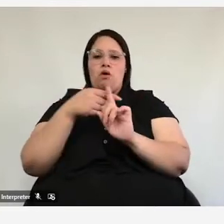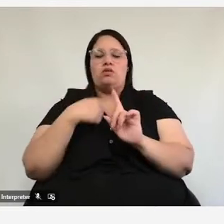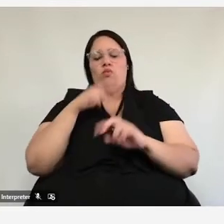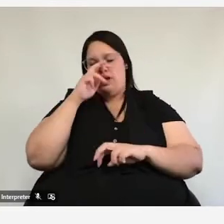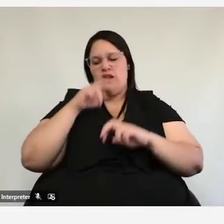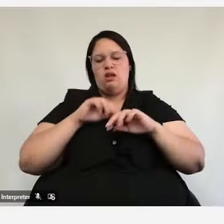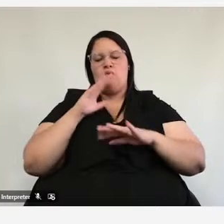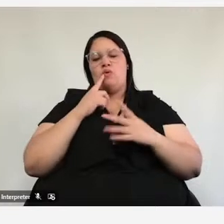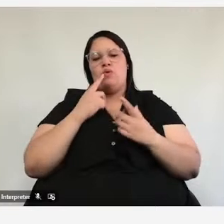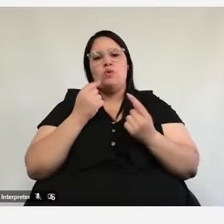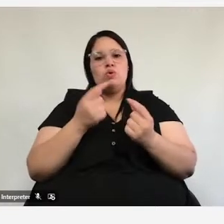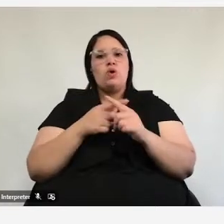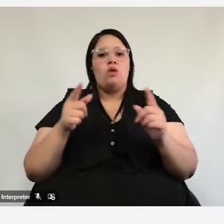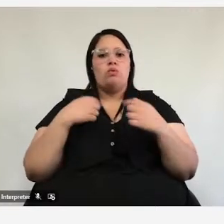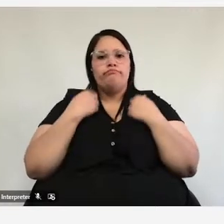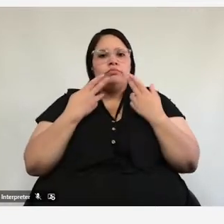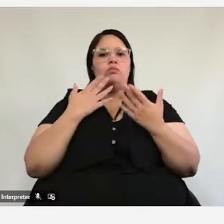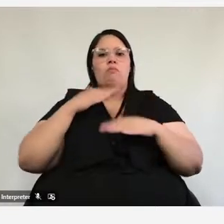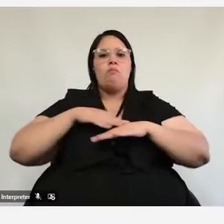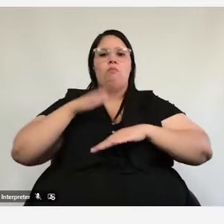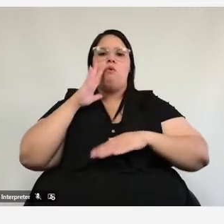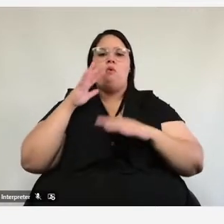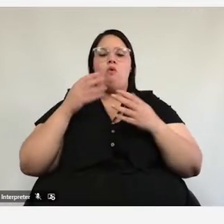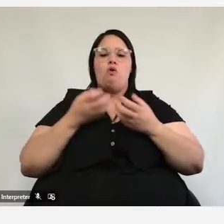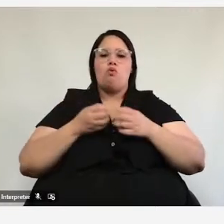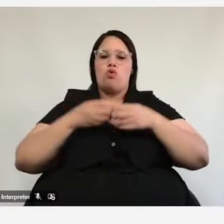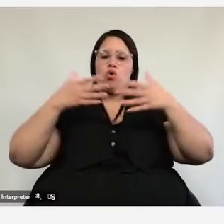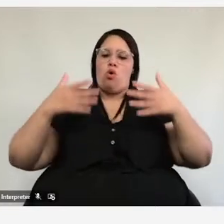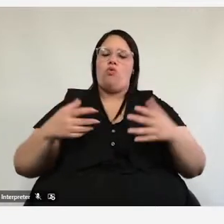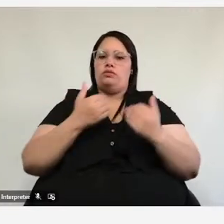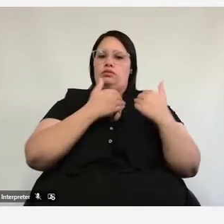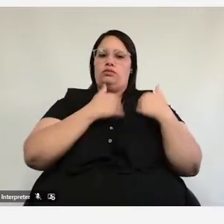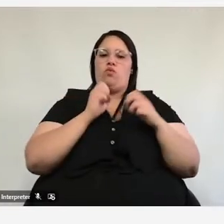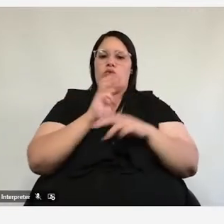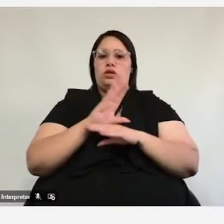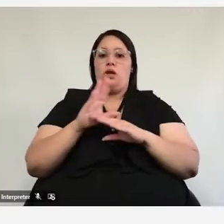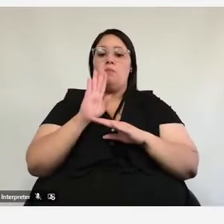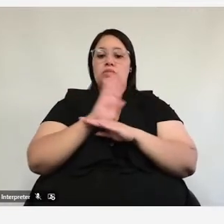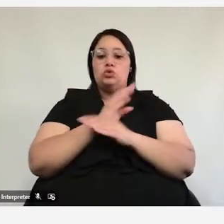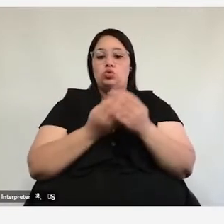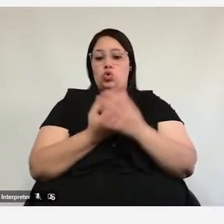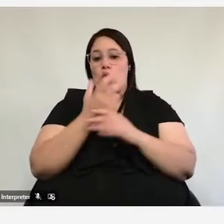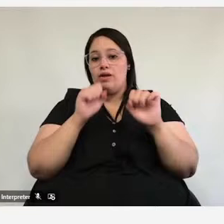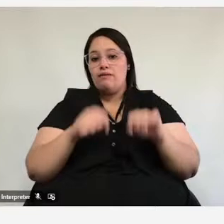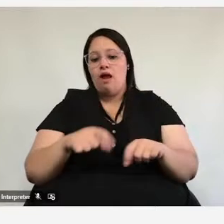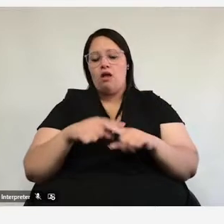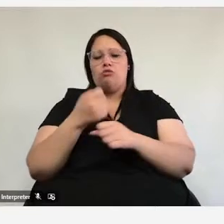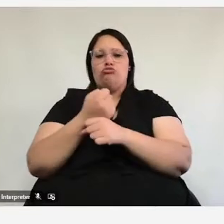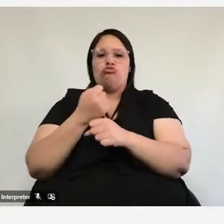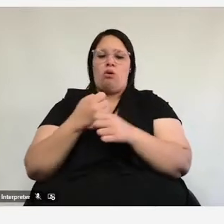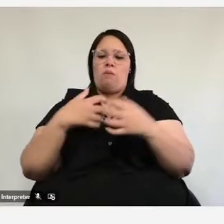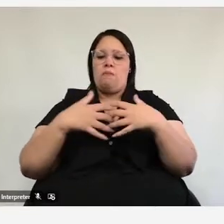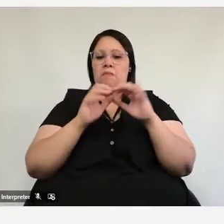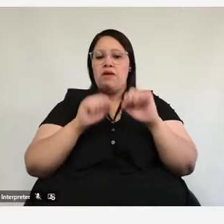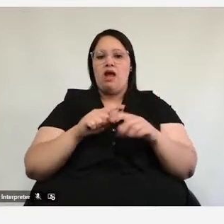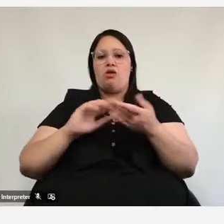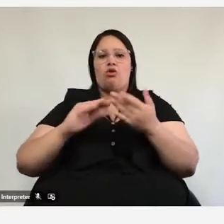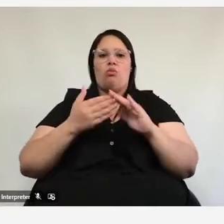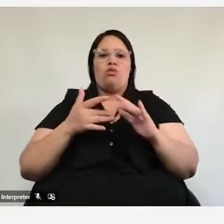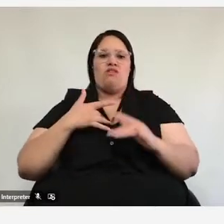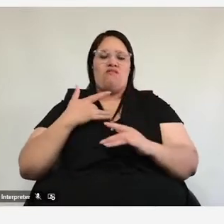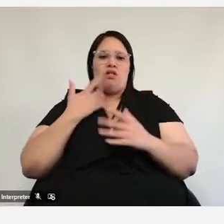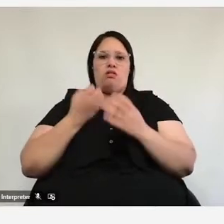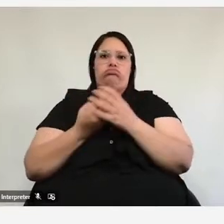more, and we'll be stepping up to create a prosperous and safe Western Cape where businesses grow, jobs can be created, and communities can